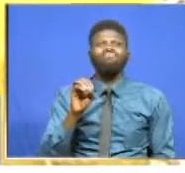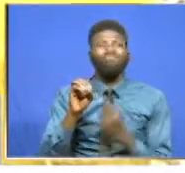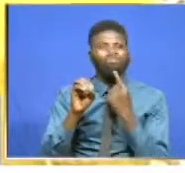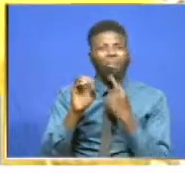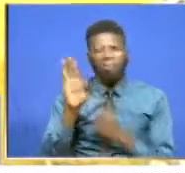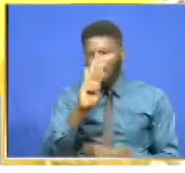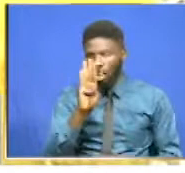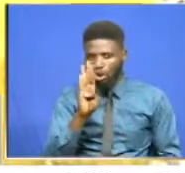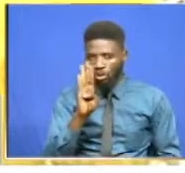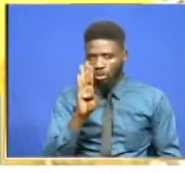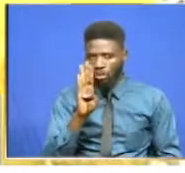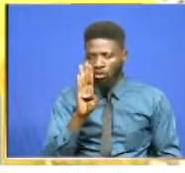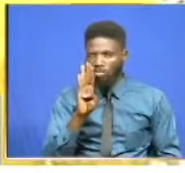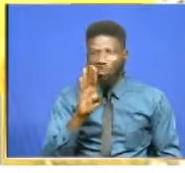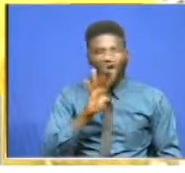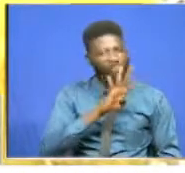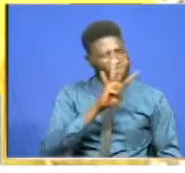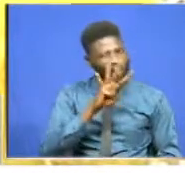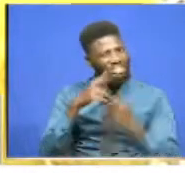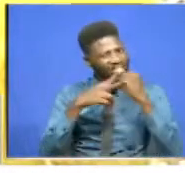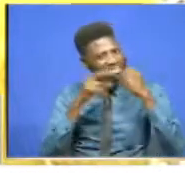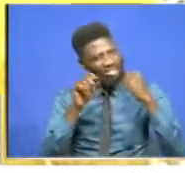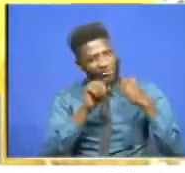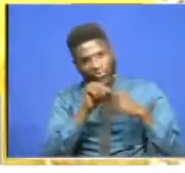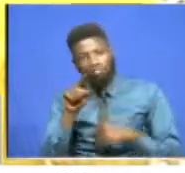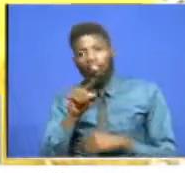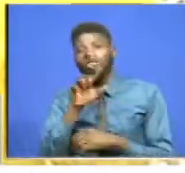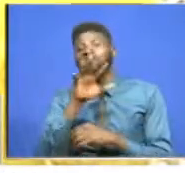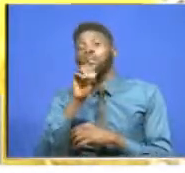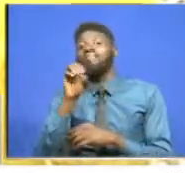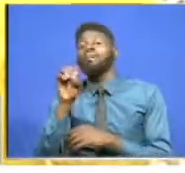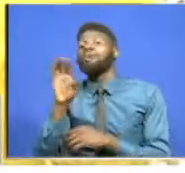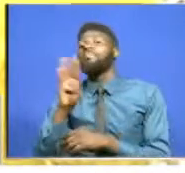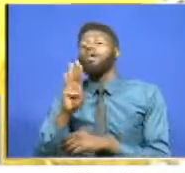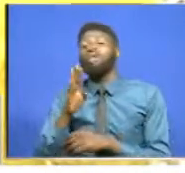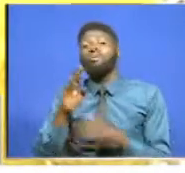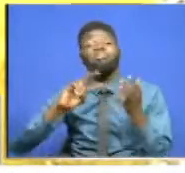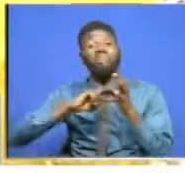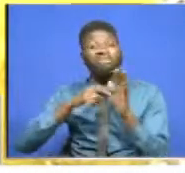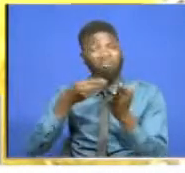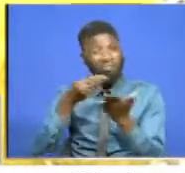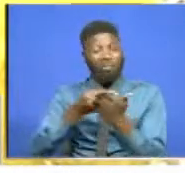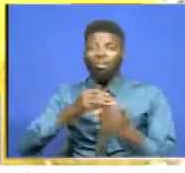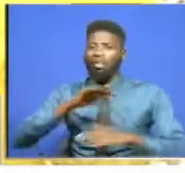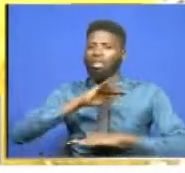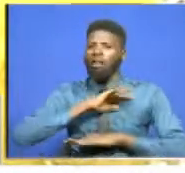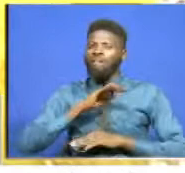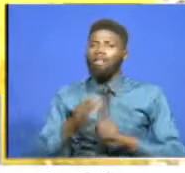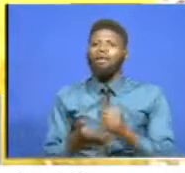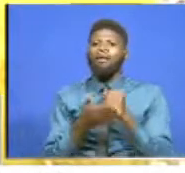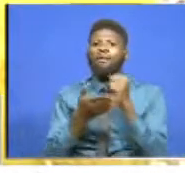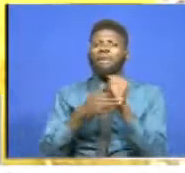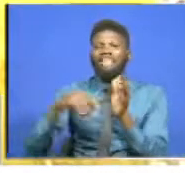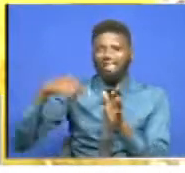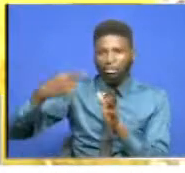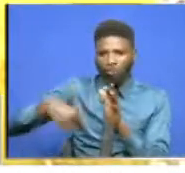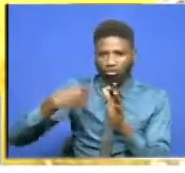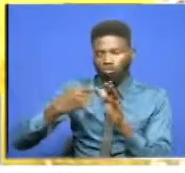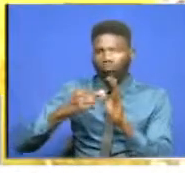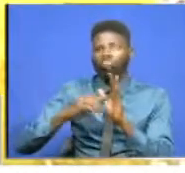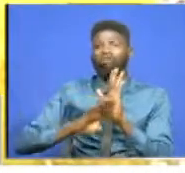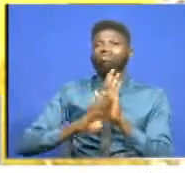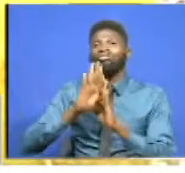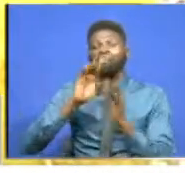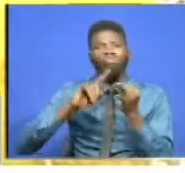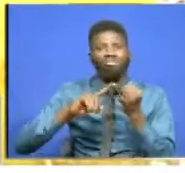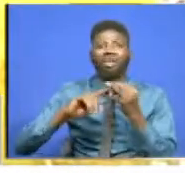500 billion. 400 something, between 470 to 500 billion. So that should be able to move the industrialization, should be able to move the housing, should be